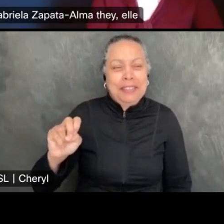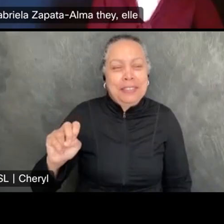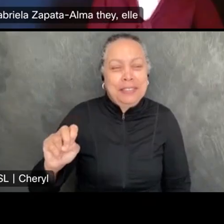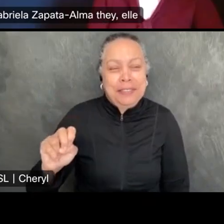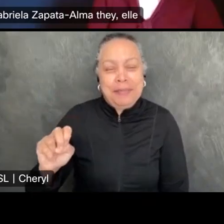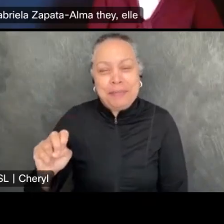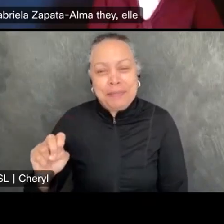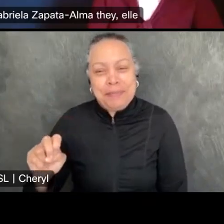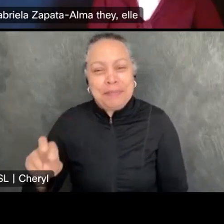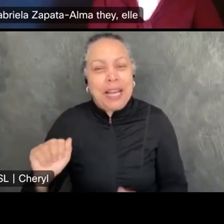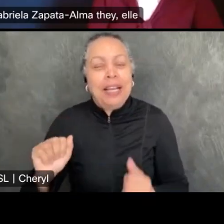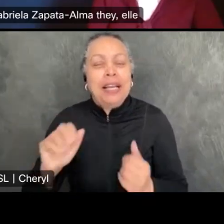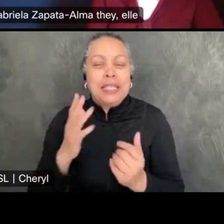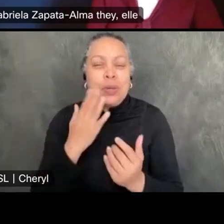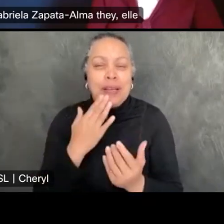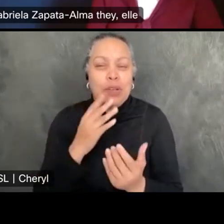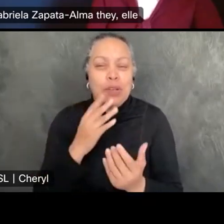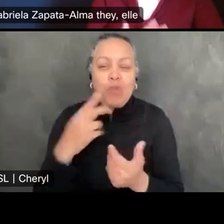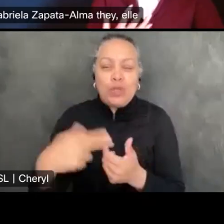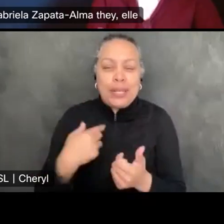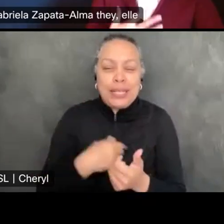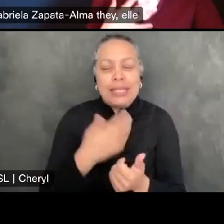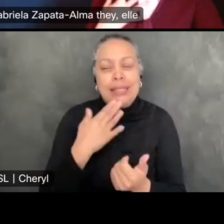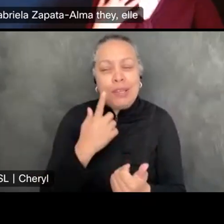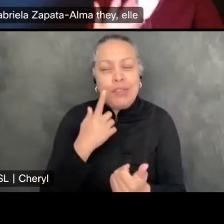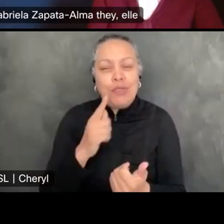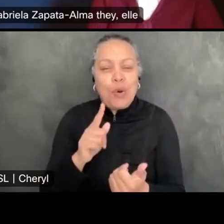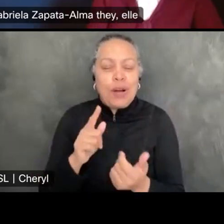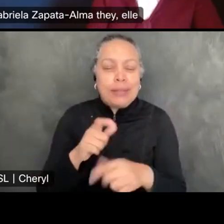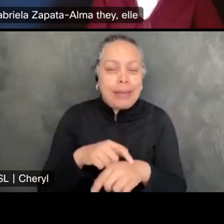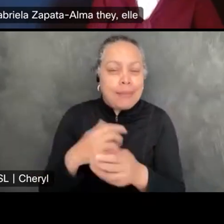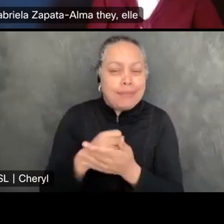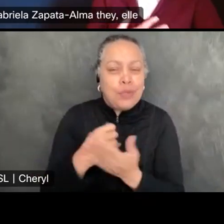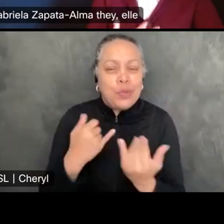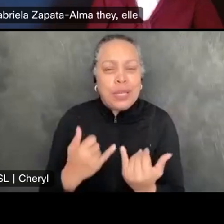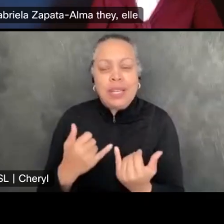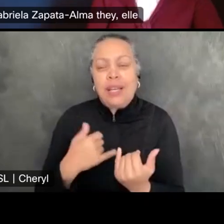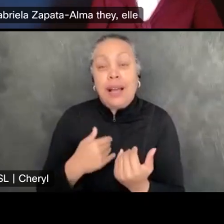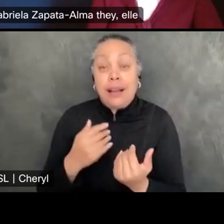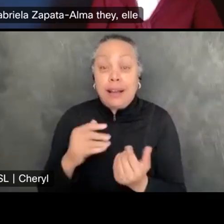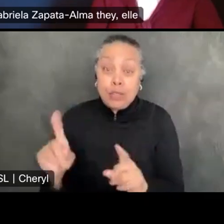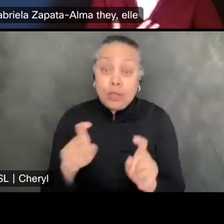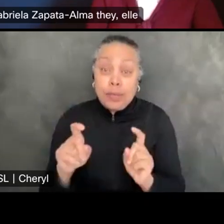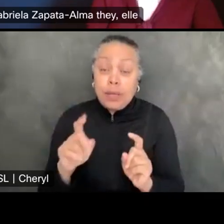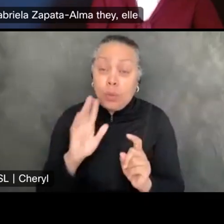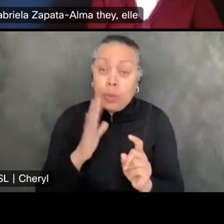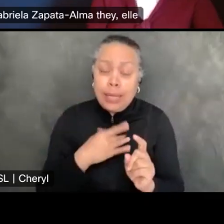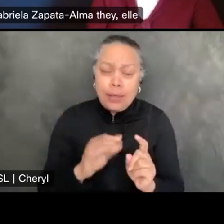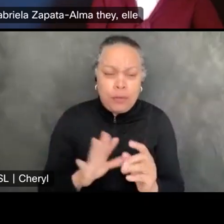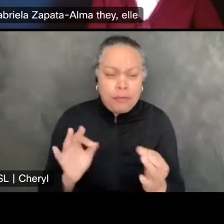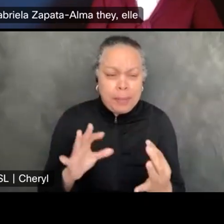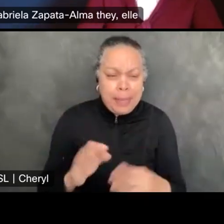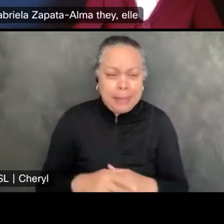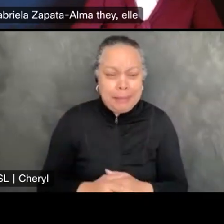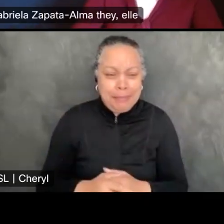thank you for carving out the time to be with us. You'll have a survey. We really want to hear from you on what we did well, as well as how we could